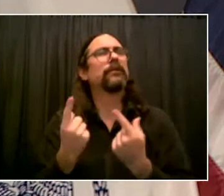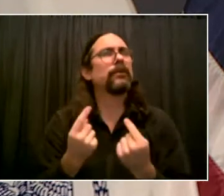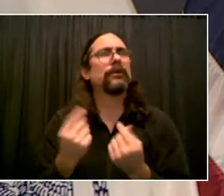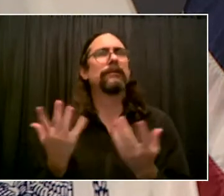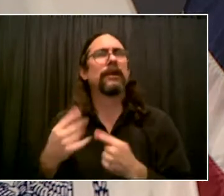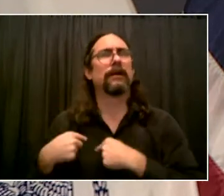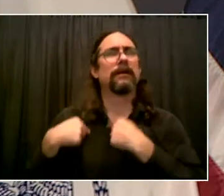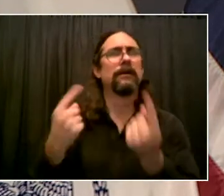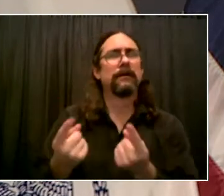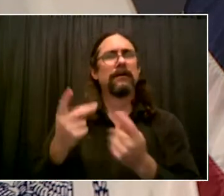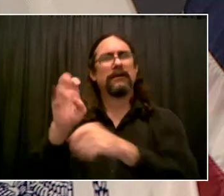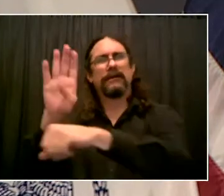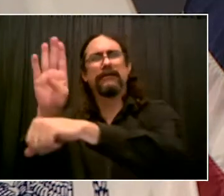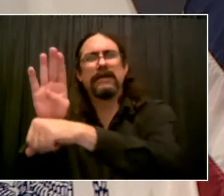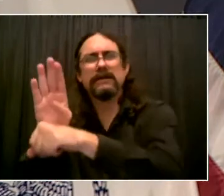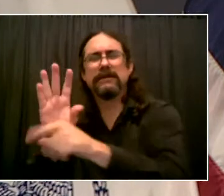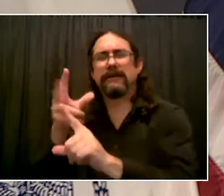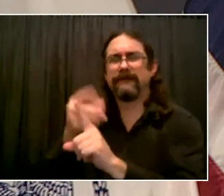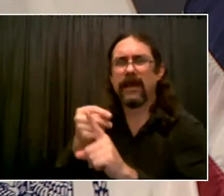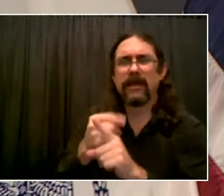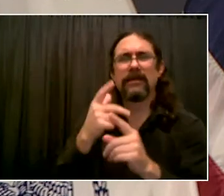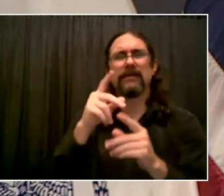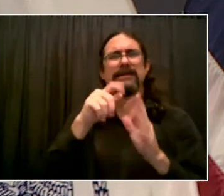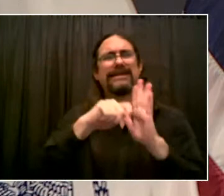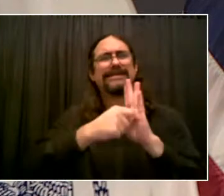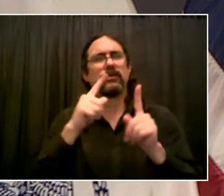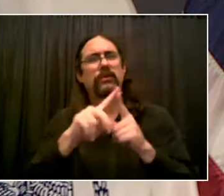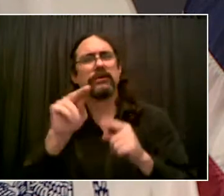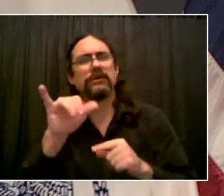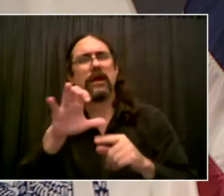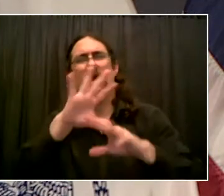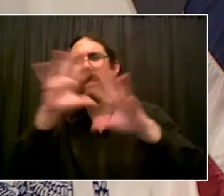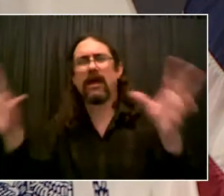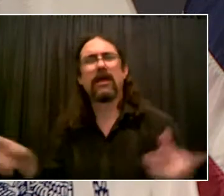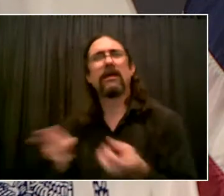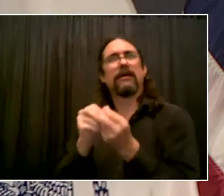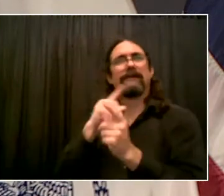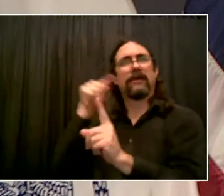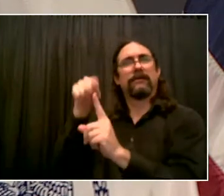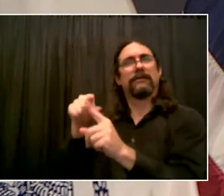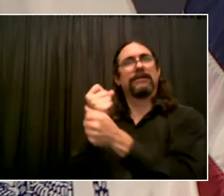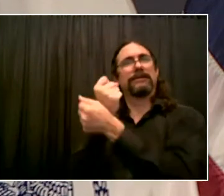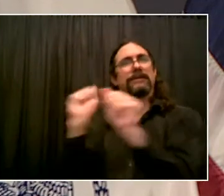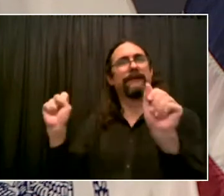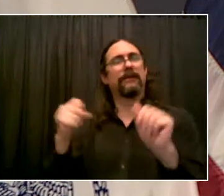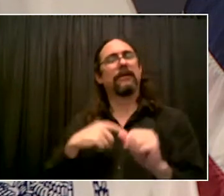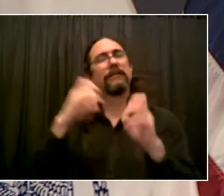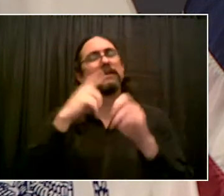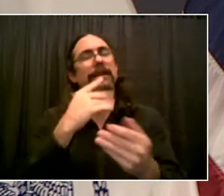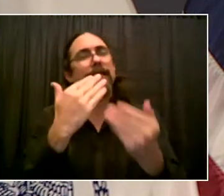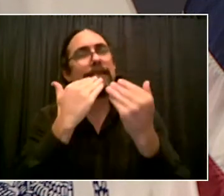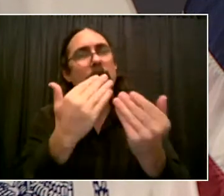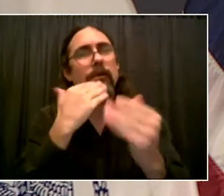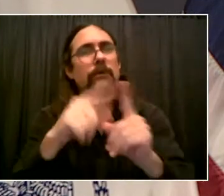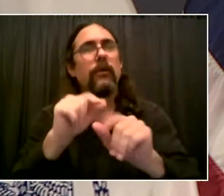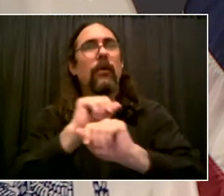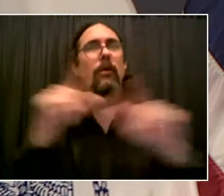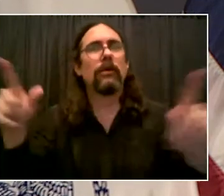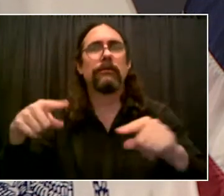work, thank you. You are such a big part of the reason why the city is now coming back, because we got it right with the Key to